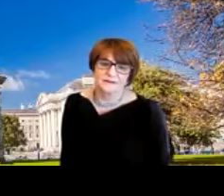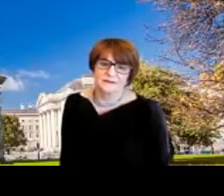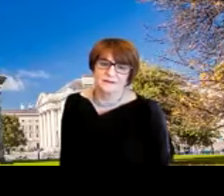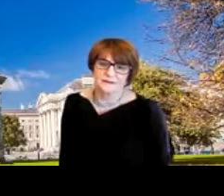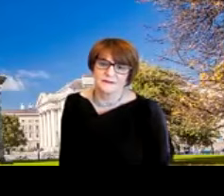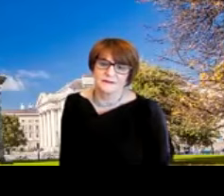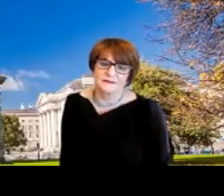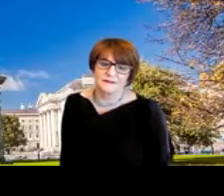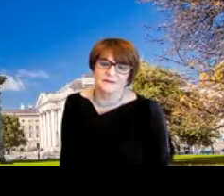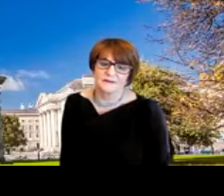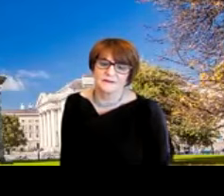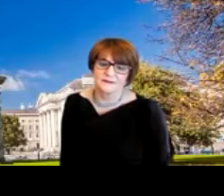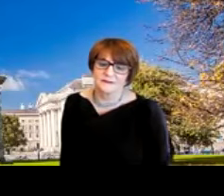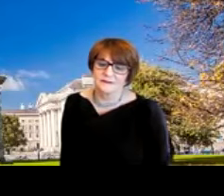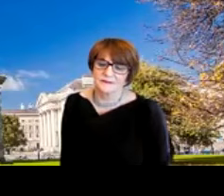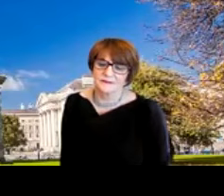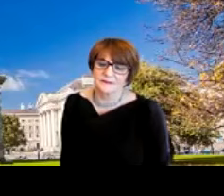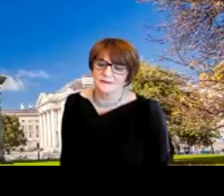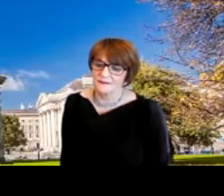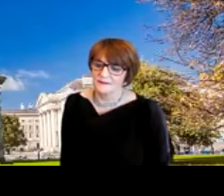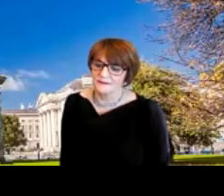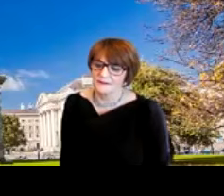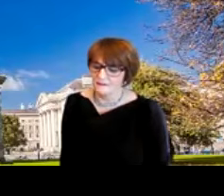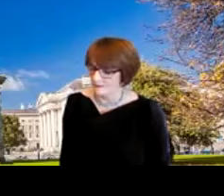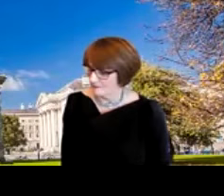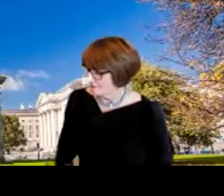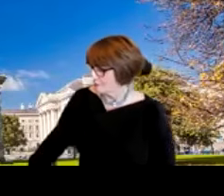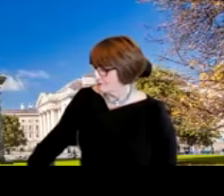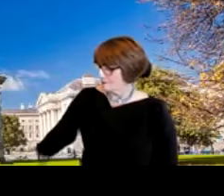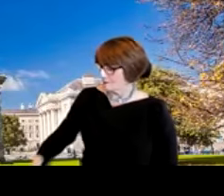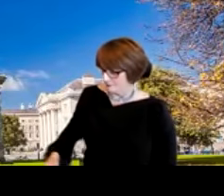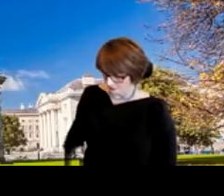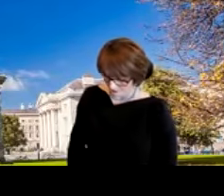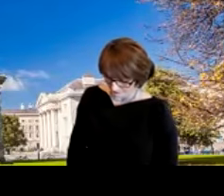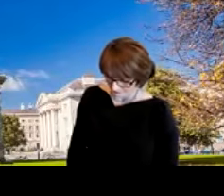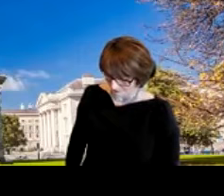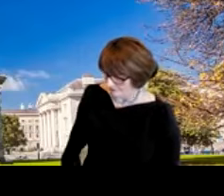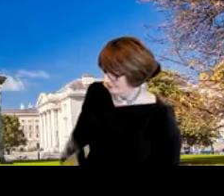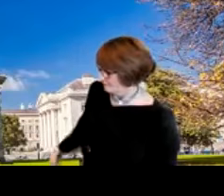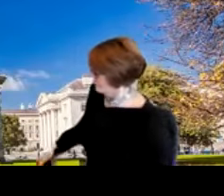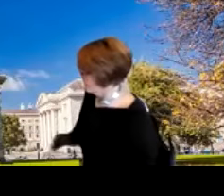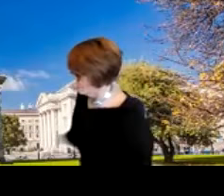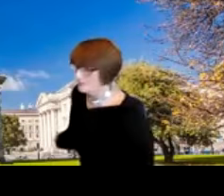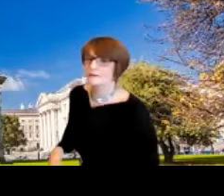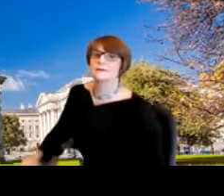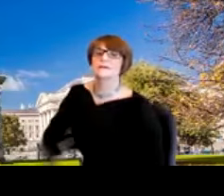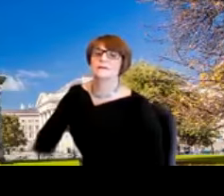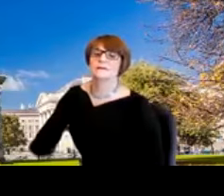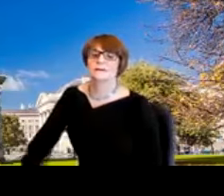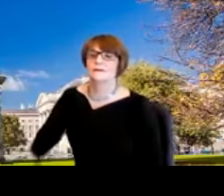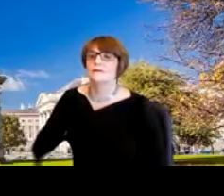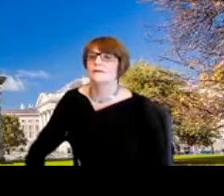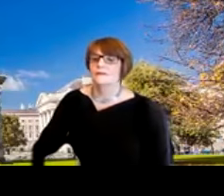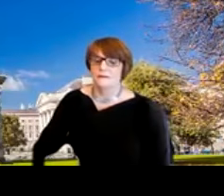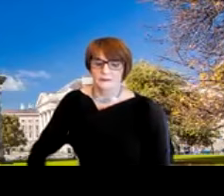of positive cases in grouped residential settings. As the European Centre for Disease Control has